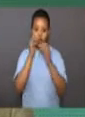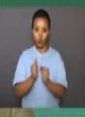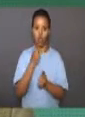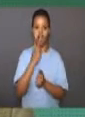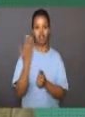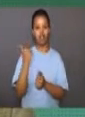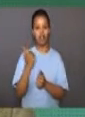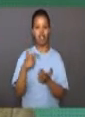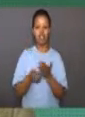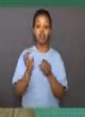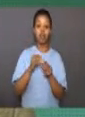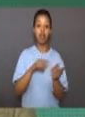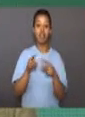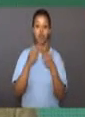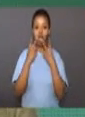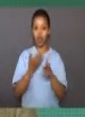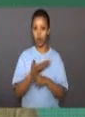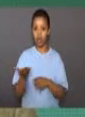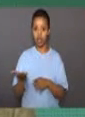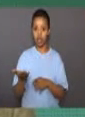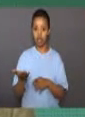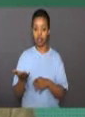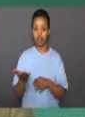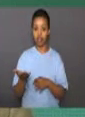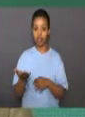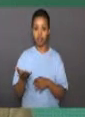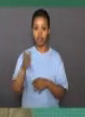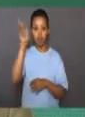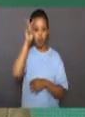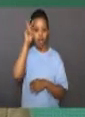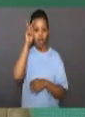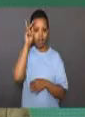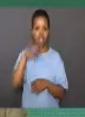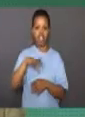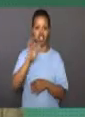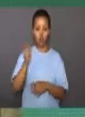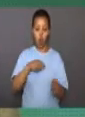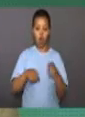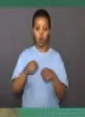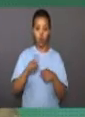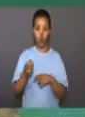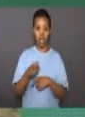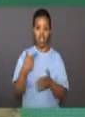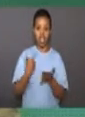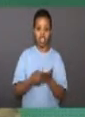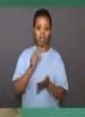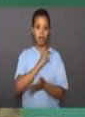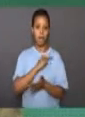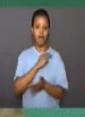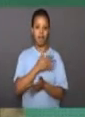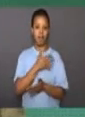We also looked at the contributions by Wolfgang Kohler to the understanding